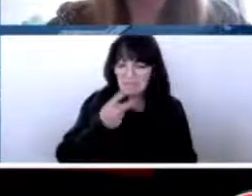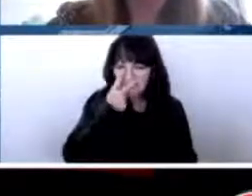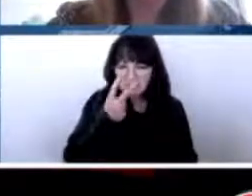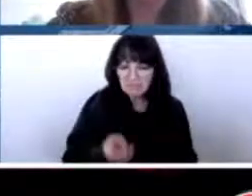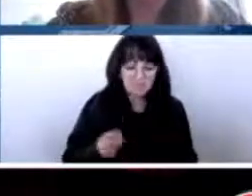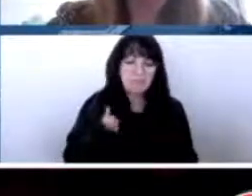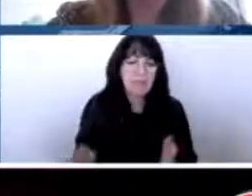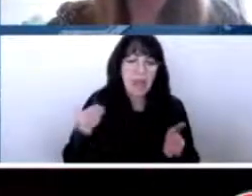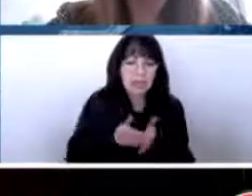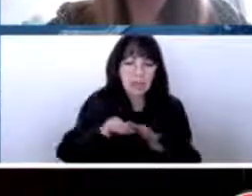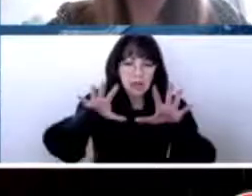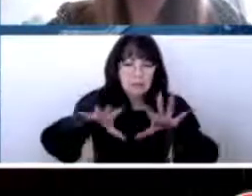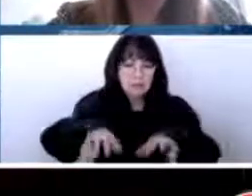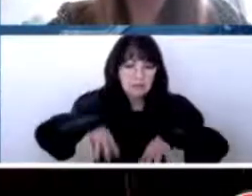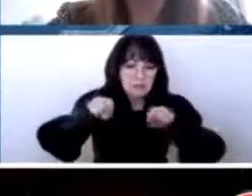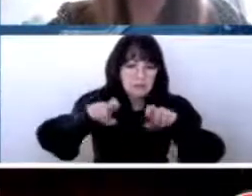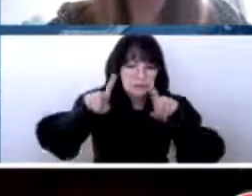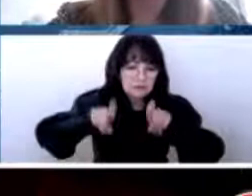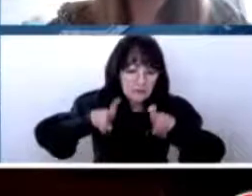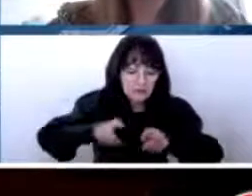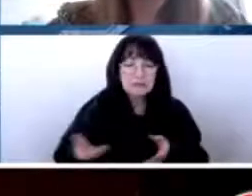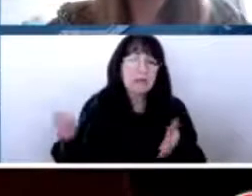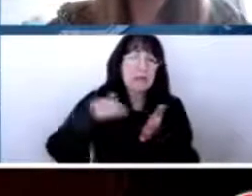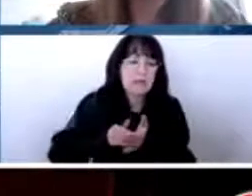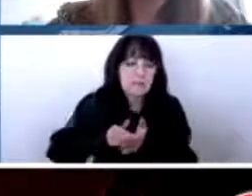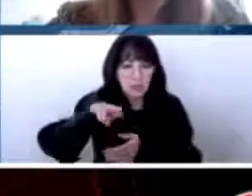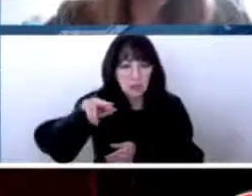tests that could be used for other people.